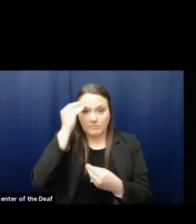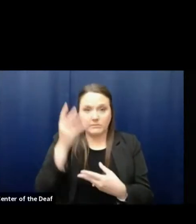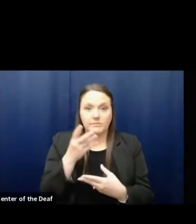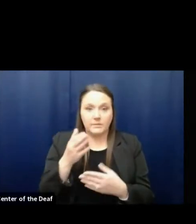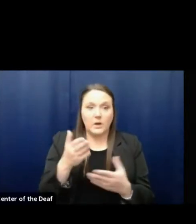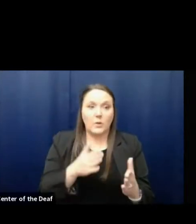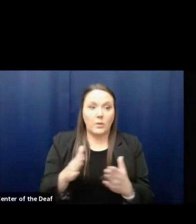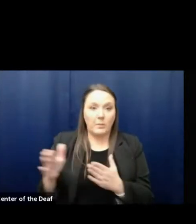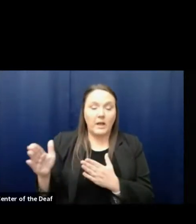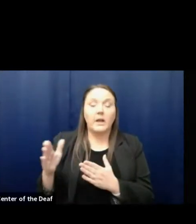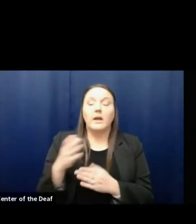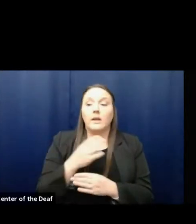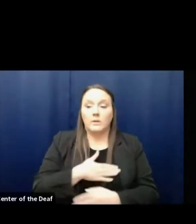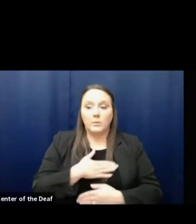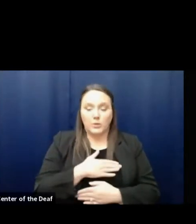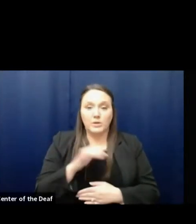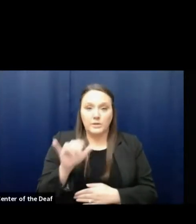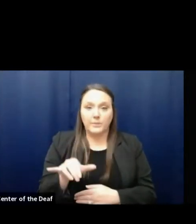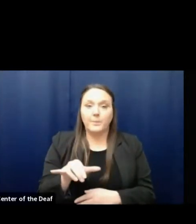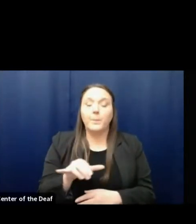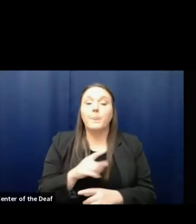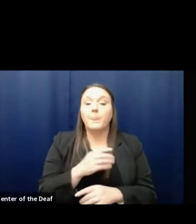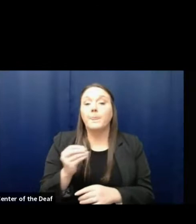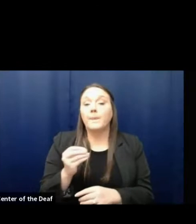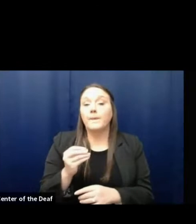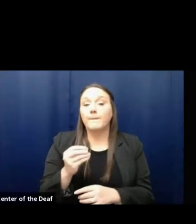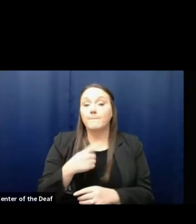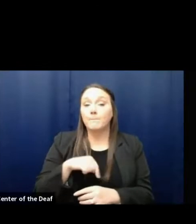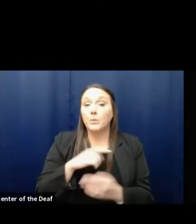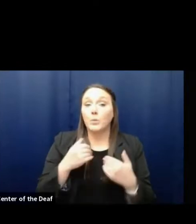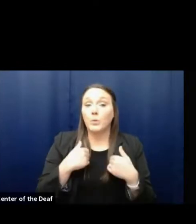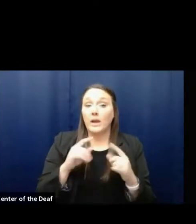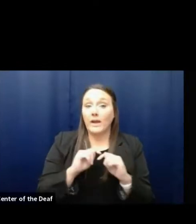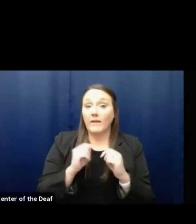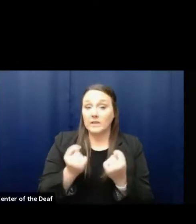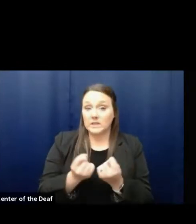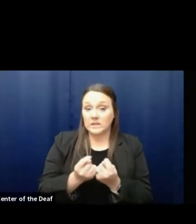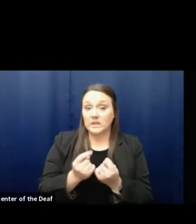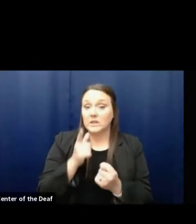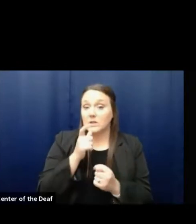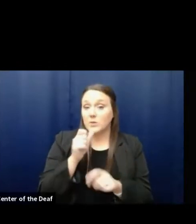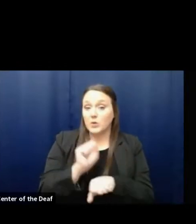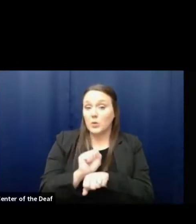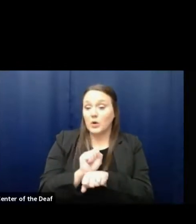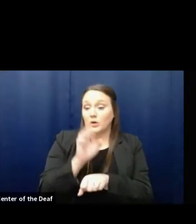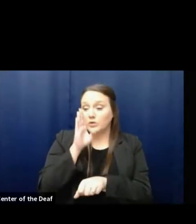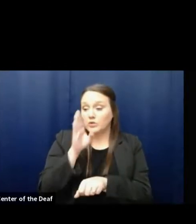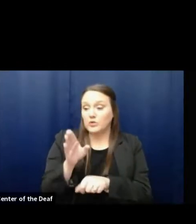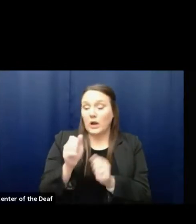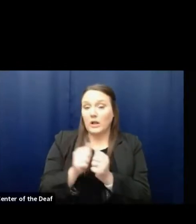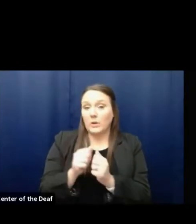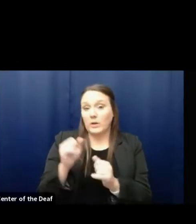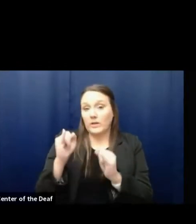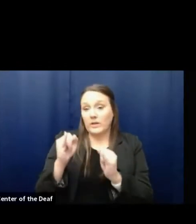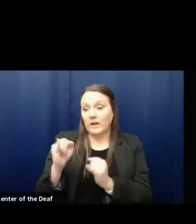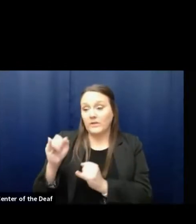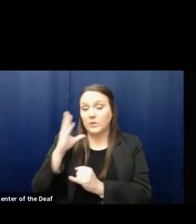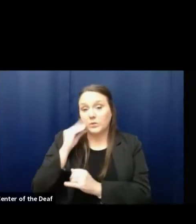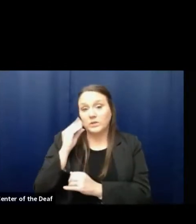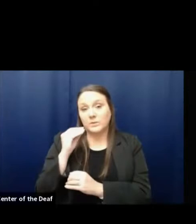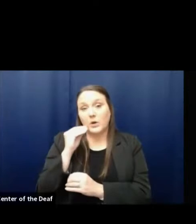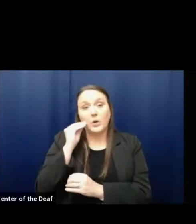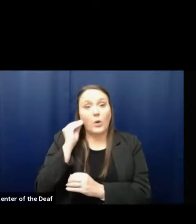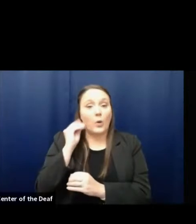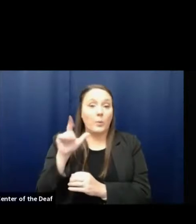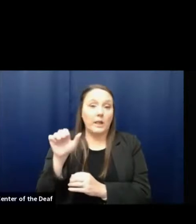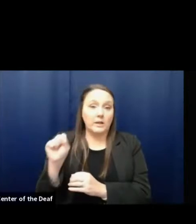advance, and we appreciate that. And we have a team that works directly with individuals who are experiencing homelessness